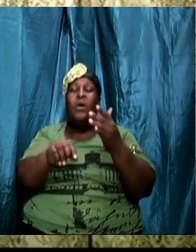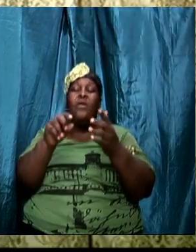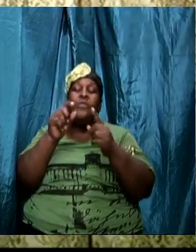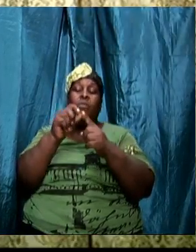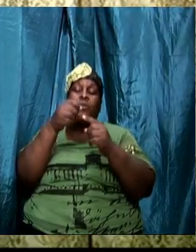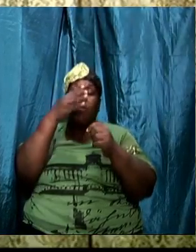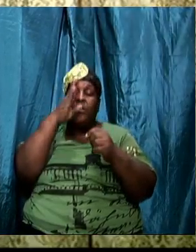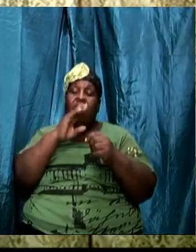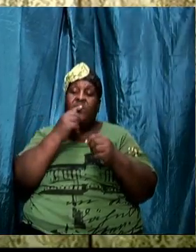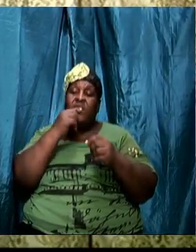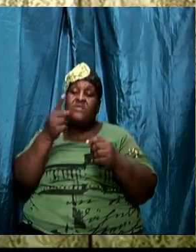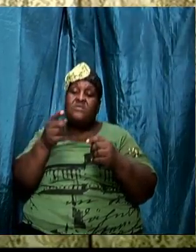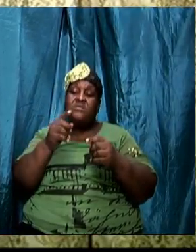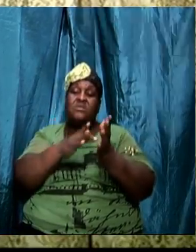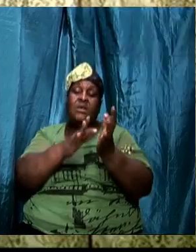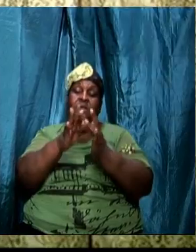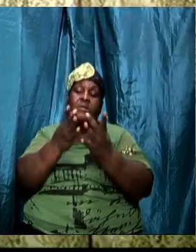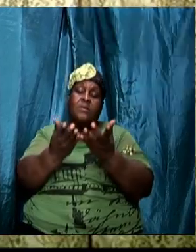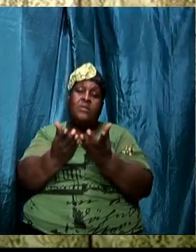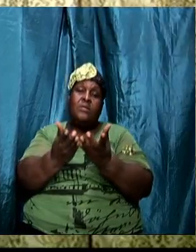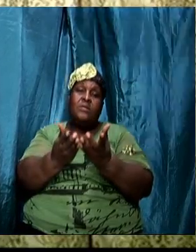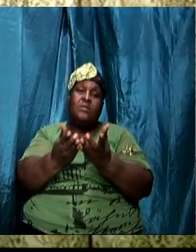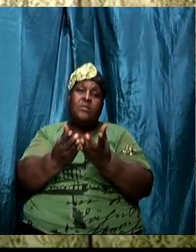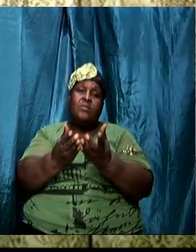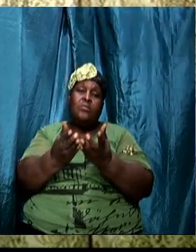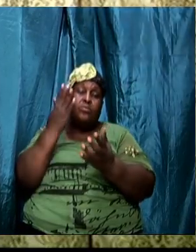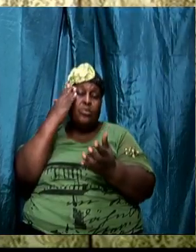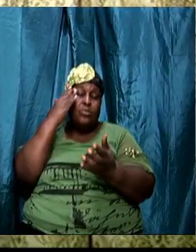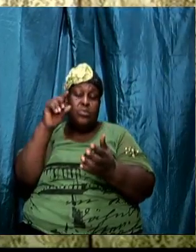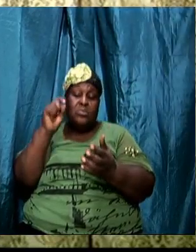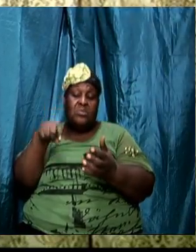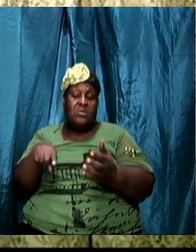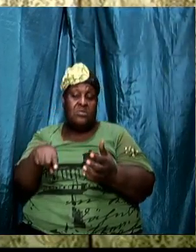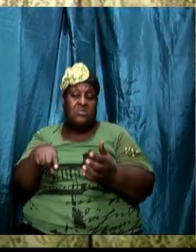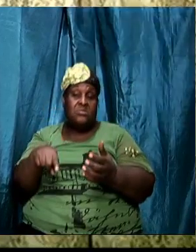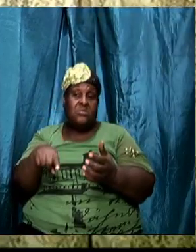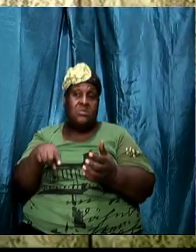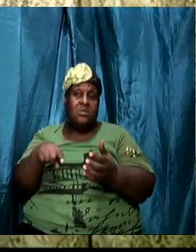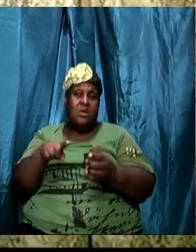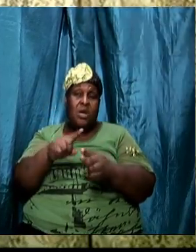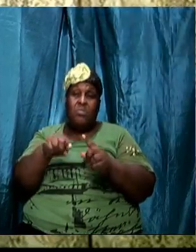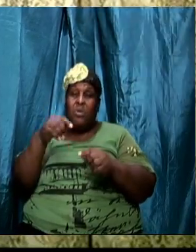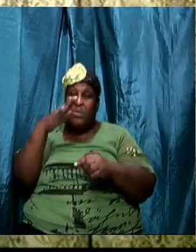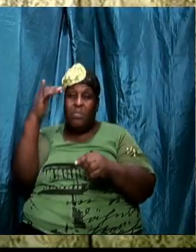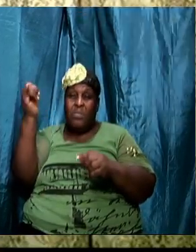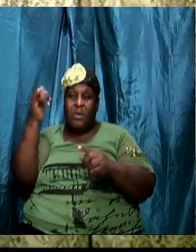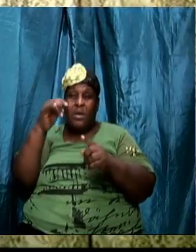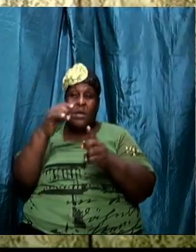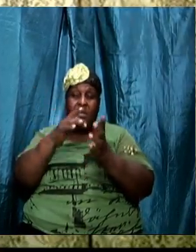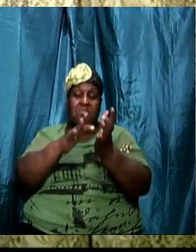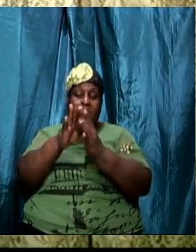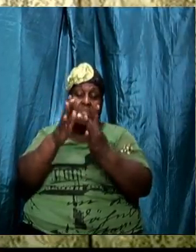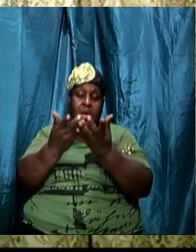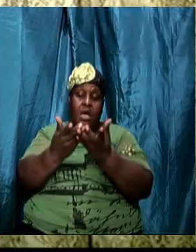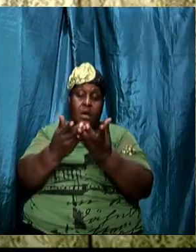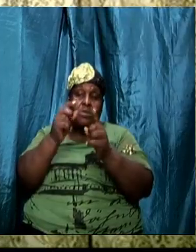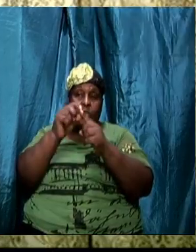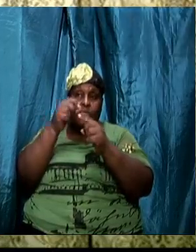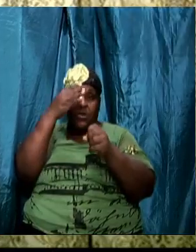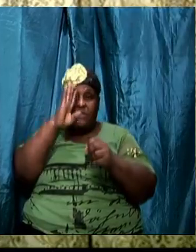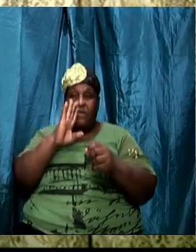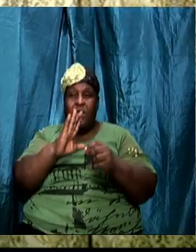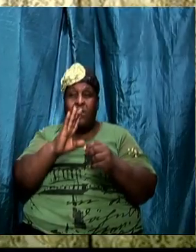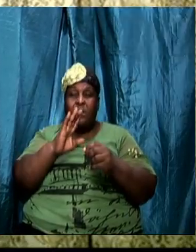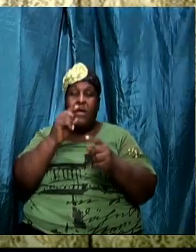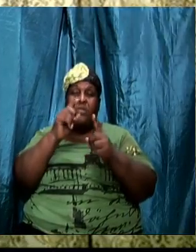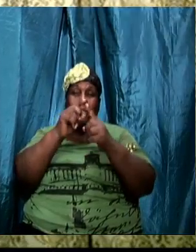We would not have known this except by the word of Almighty God. And the word declares you must be born